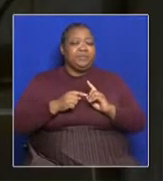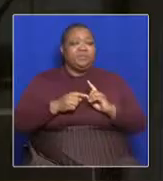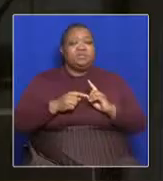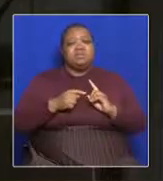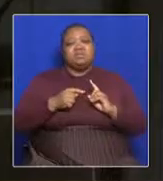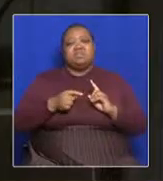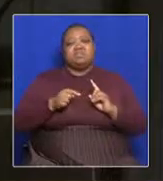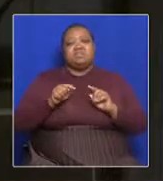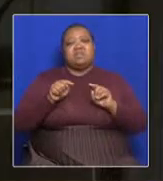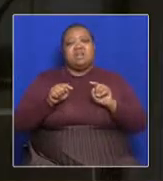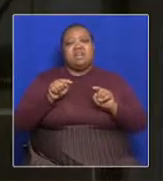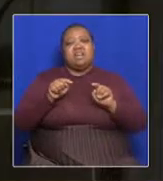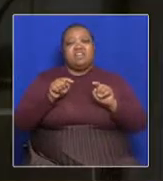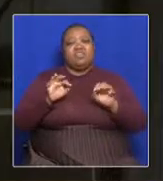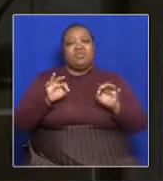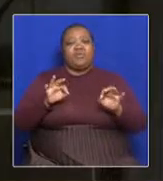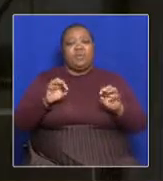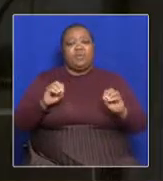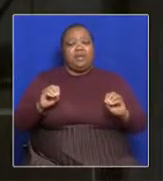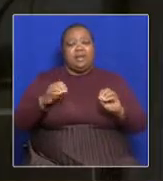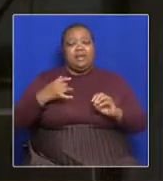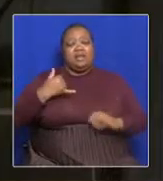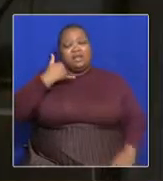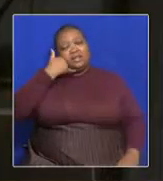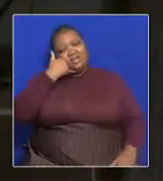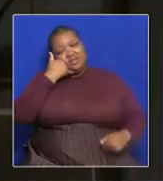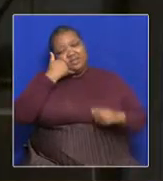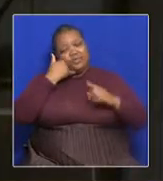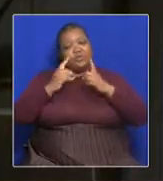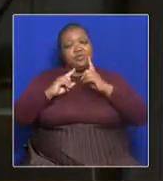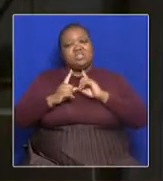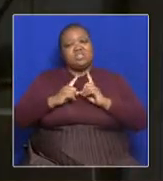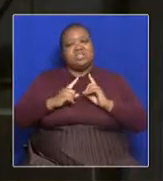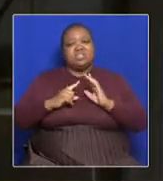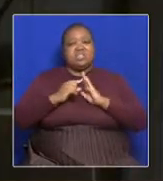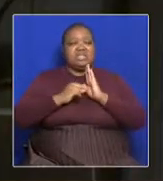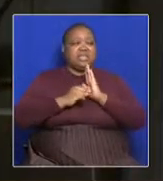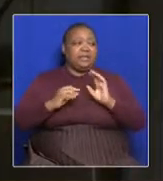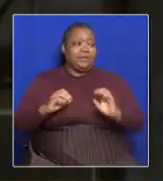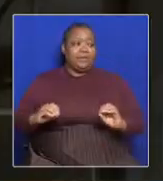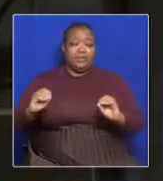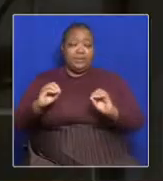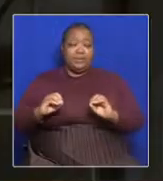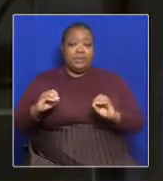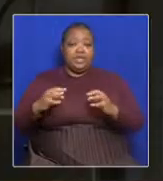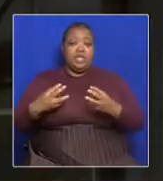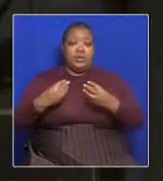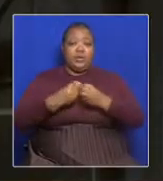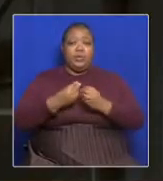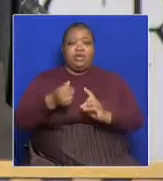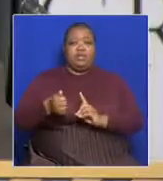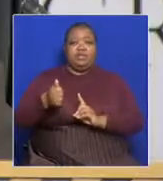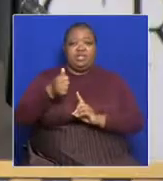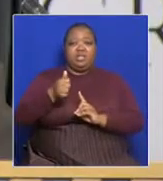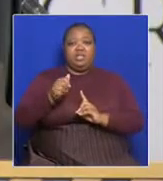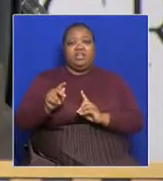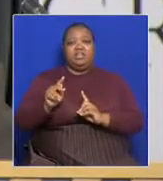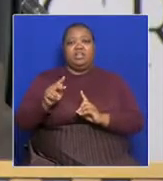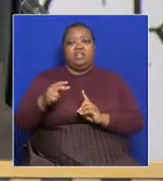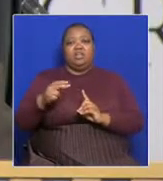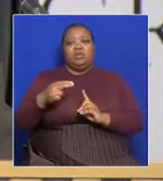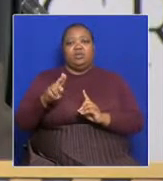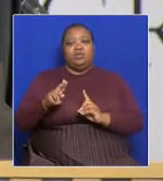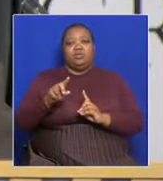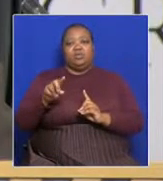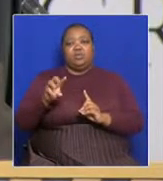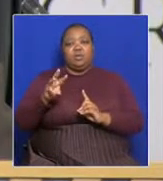informal telephone discussion, undated telephone discussion with Colonel Kumalo that I asked whether they can do